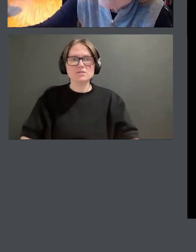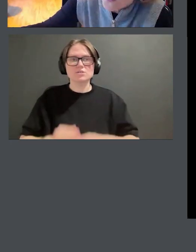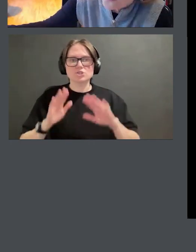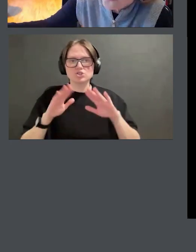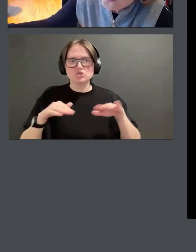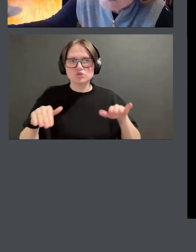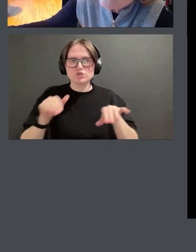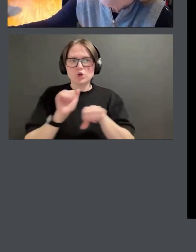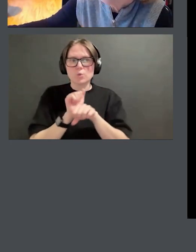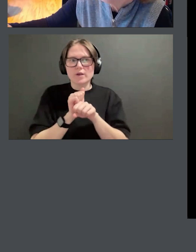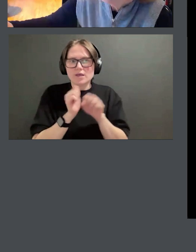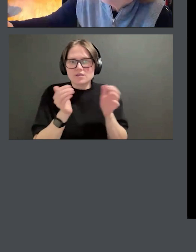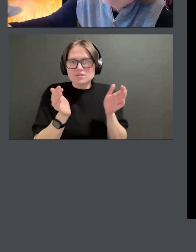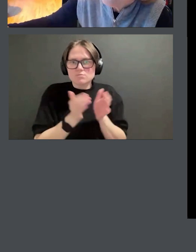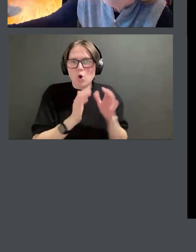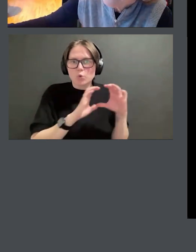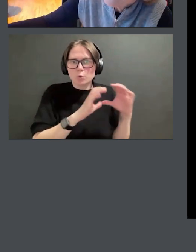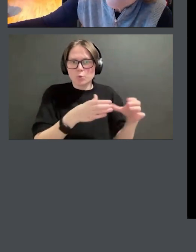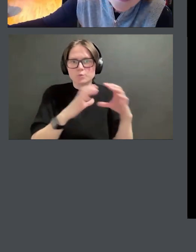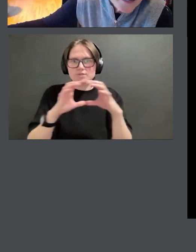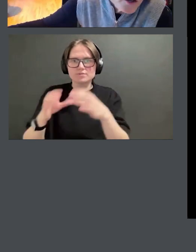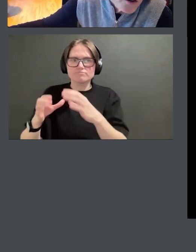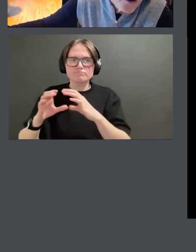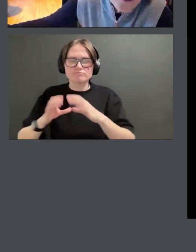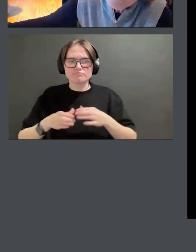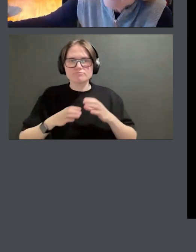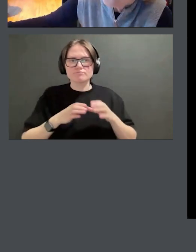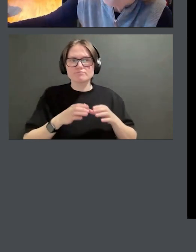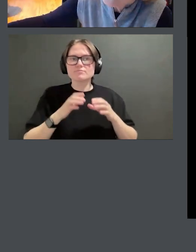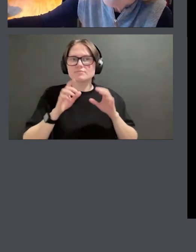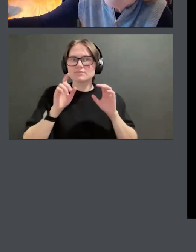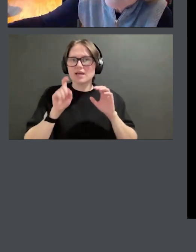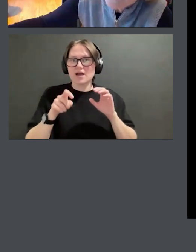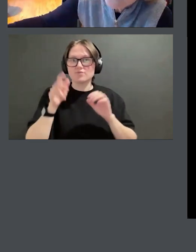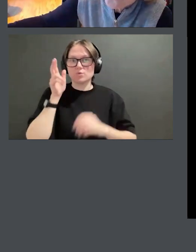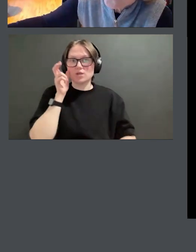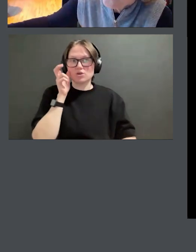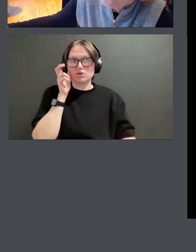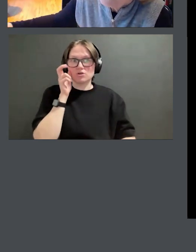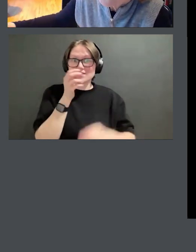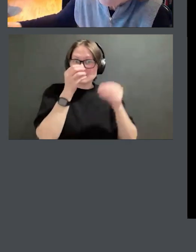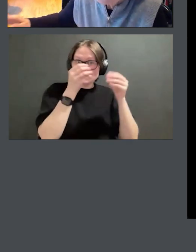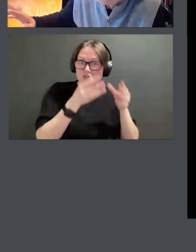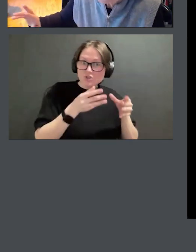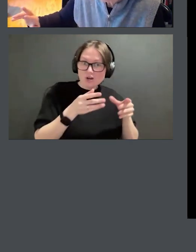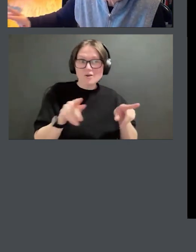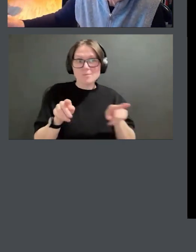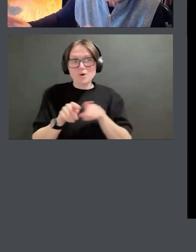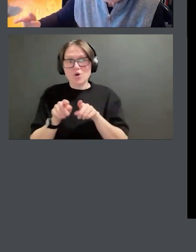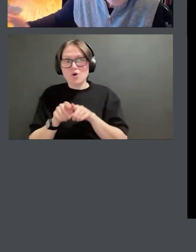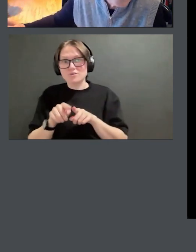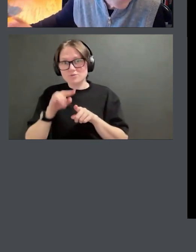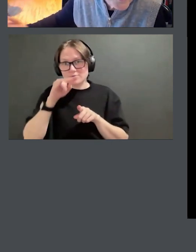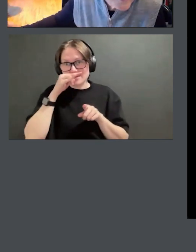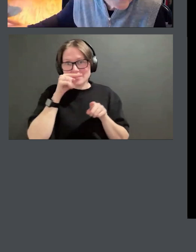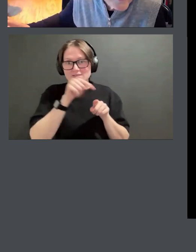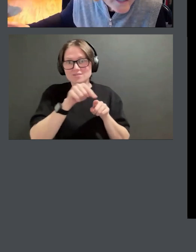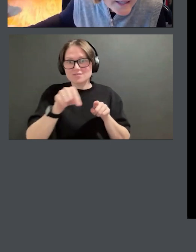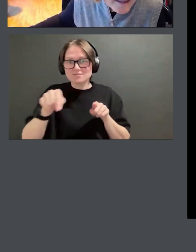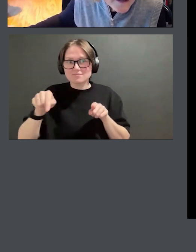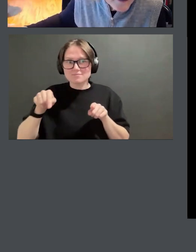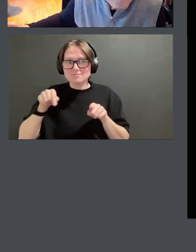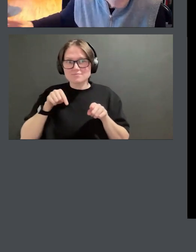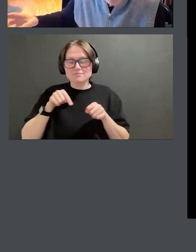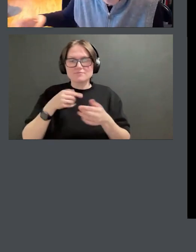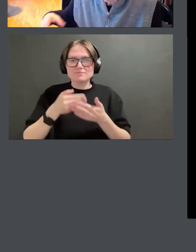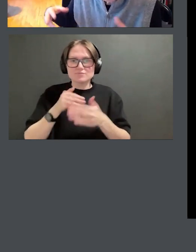in small groups. They need to hear not only the teacher, but also the children sitting next